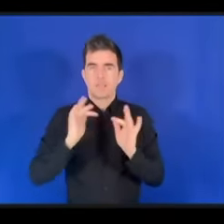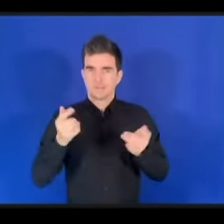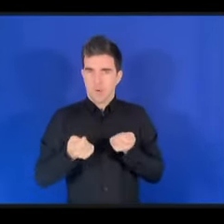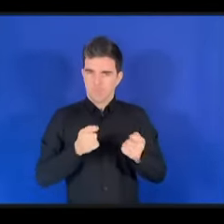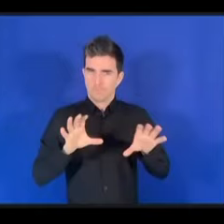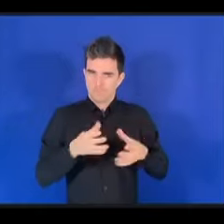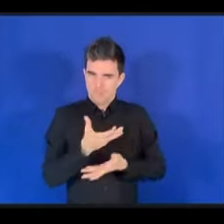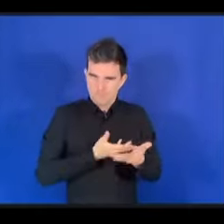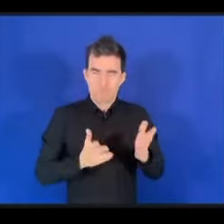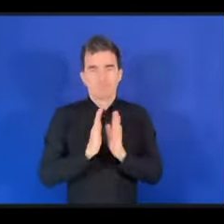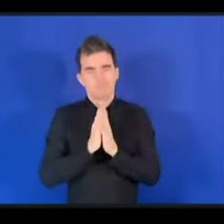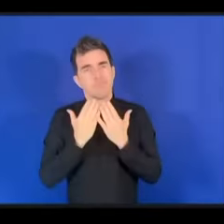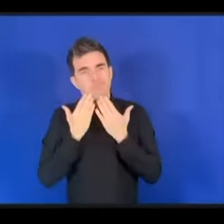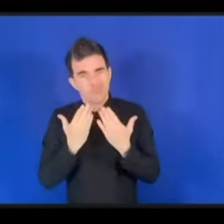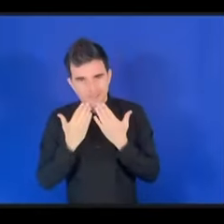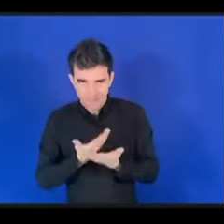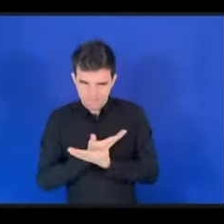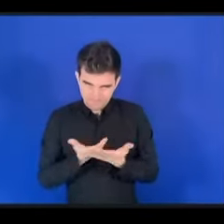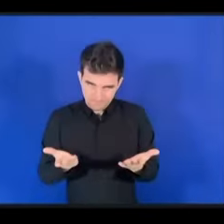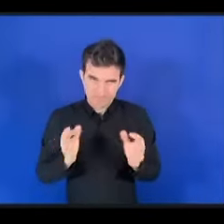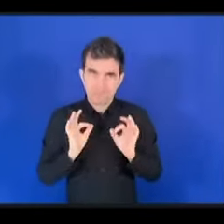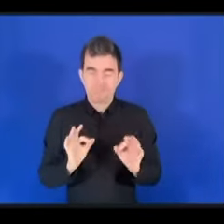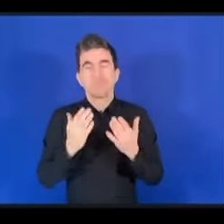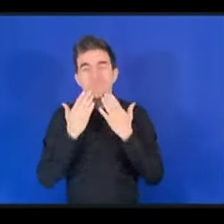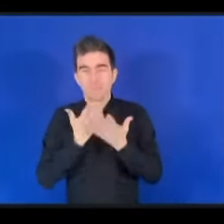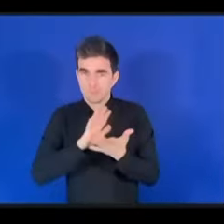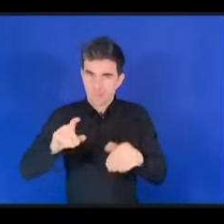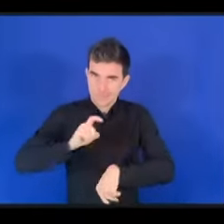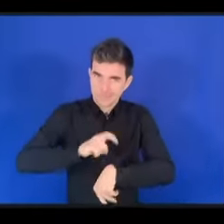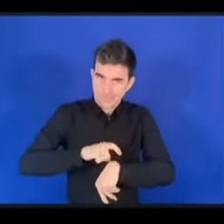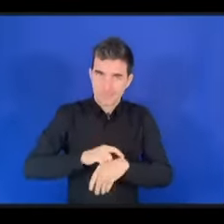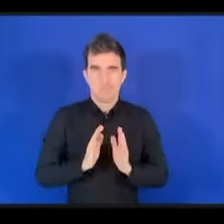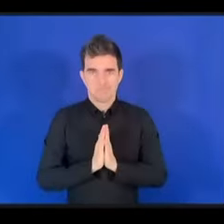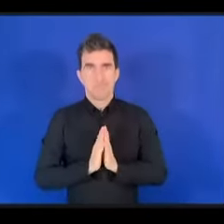time. Thank you very much, Mr. Taylor.